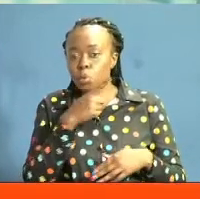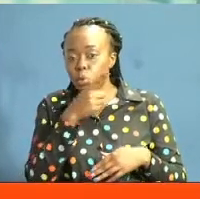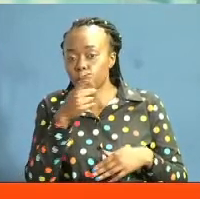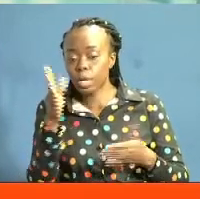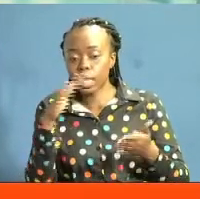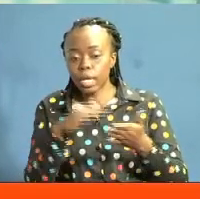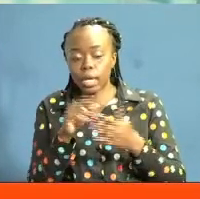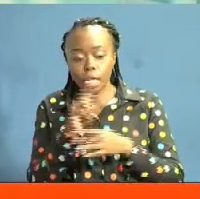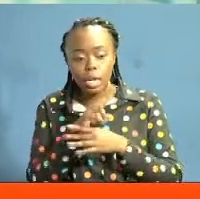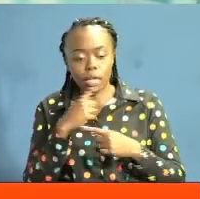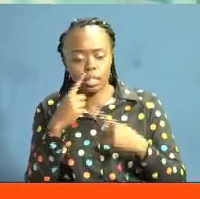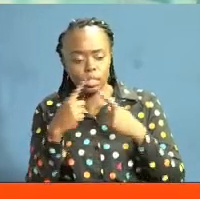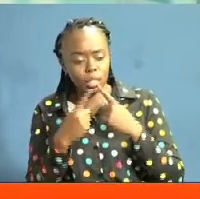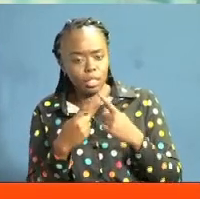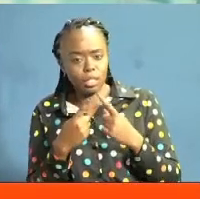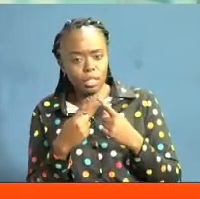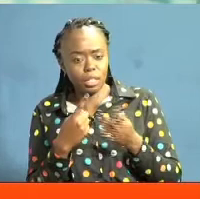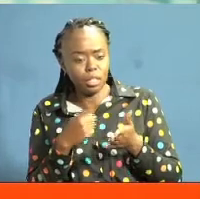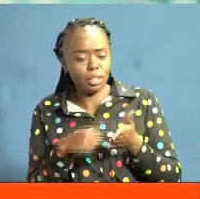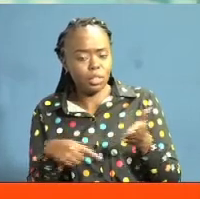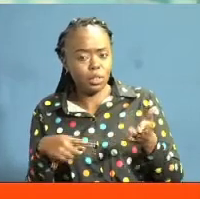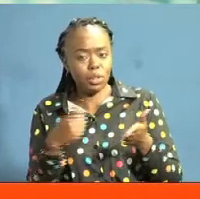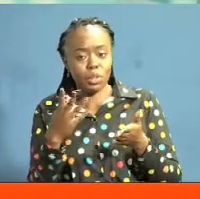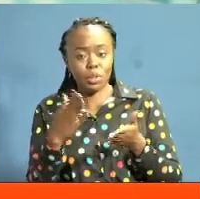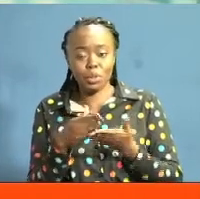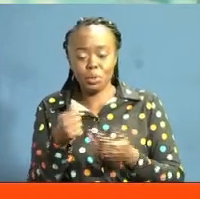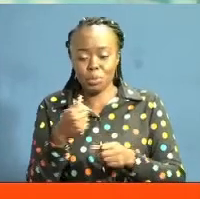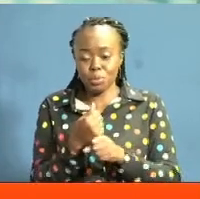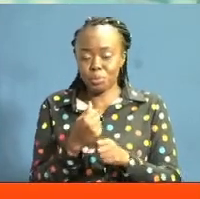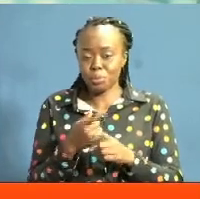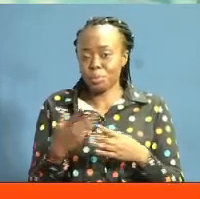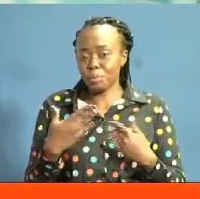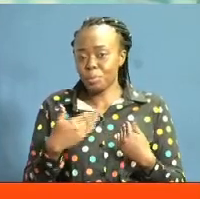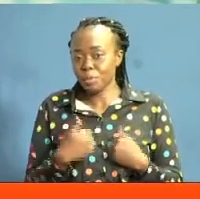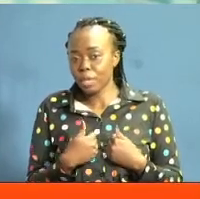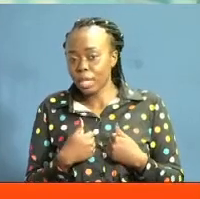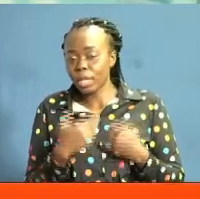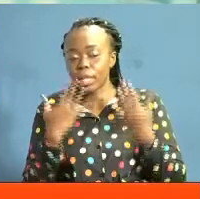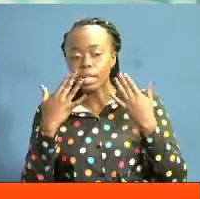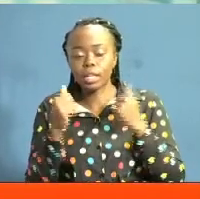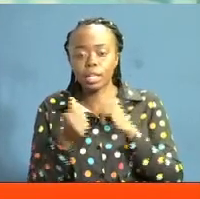look and say, hiya. Are you going to hire me? Mm-hmm. So that way you turn